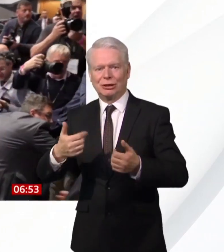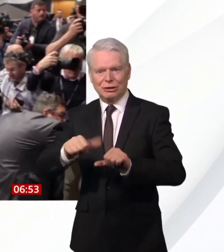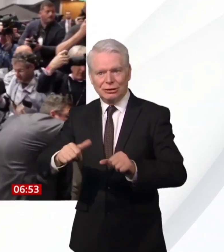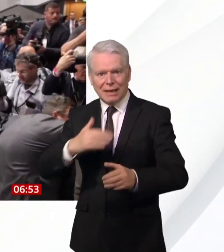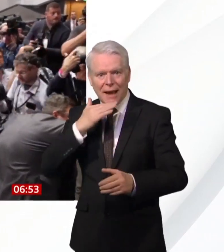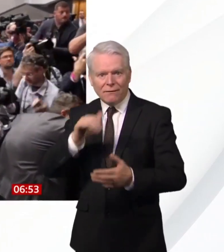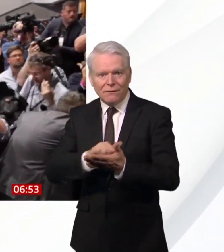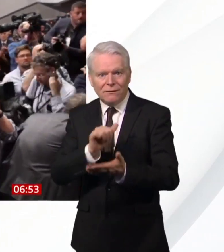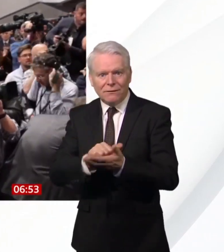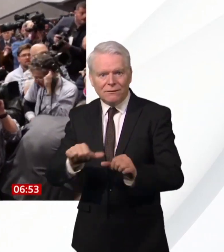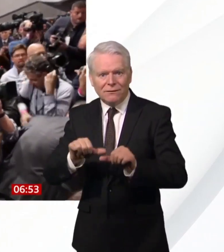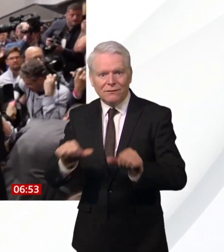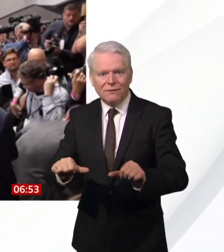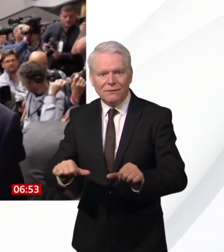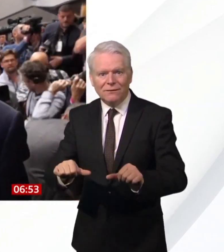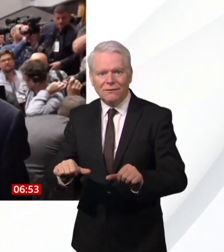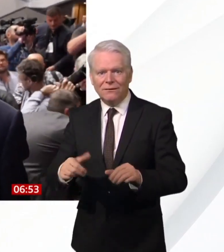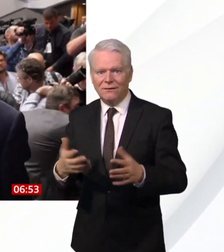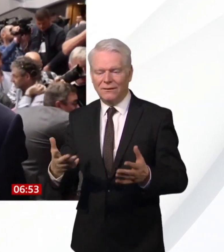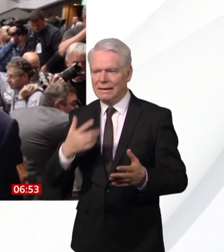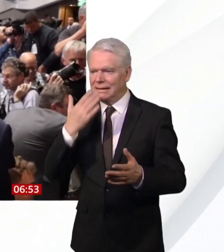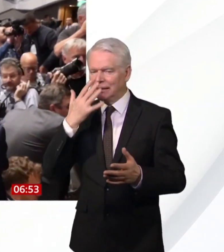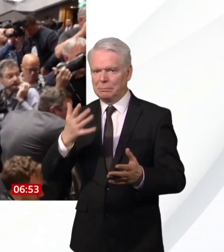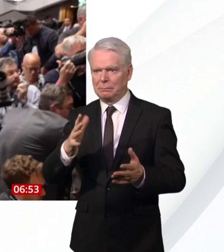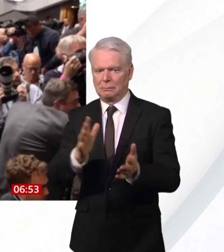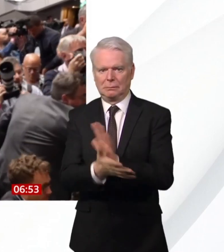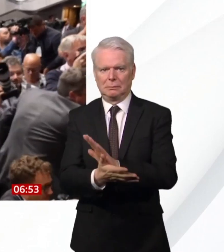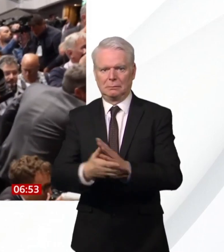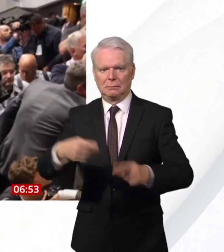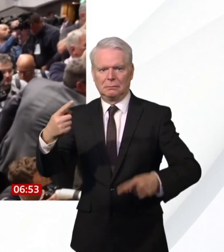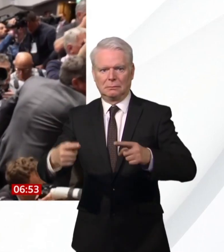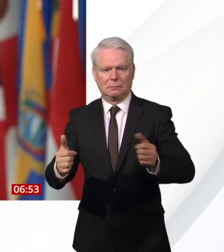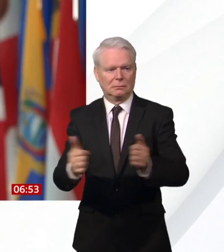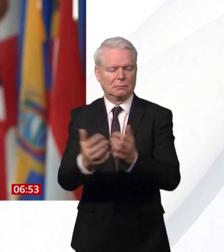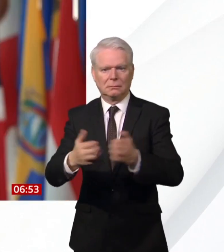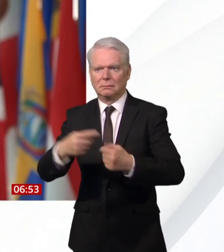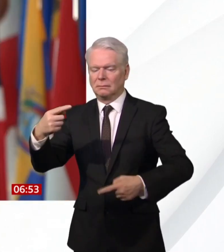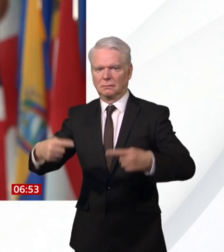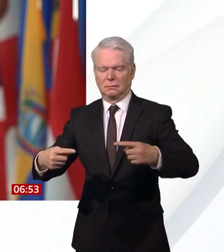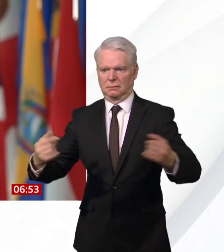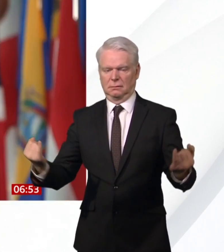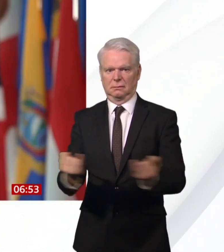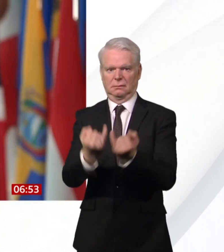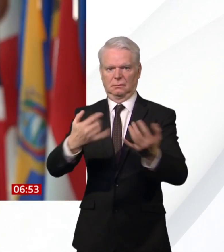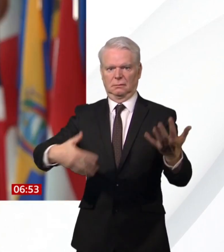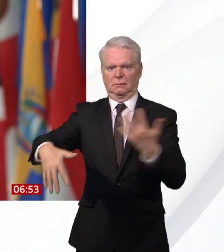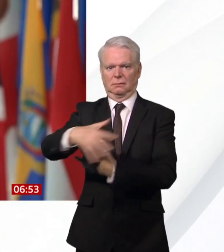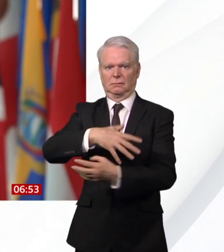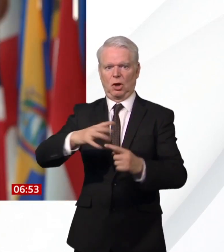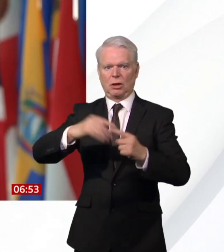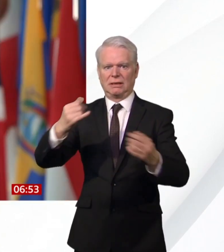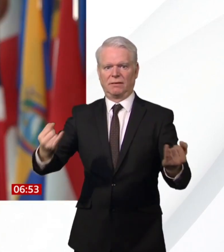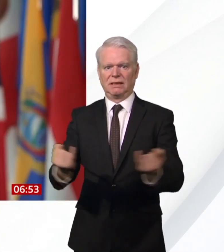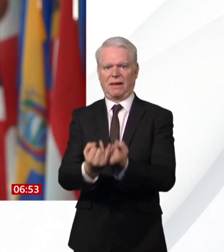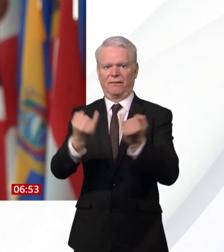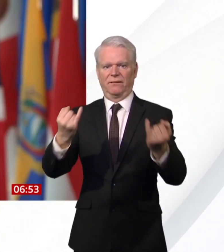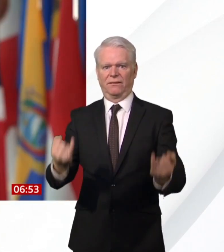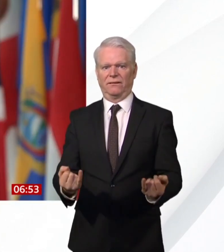defined by dysfunction, disagreement, even open civil war. You'll be Chancellor and Liz Truss will be Prime Minister